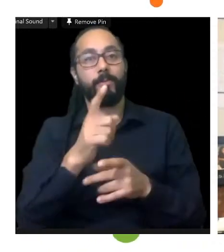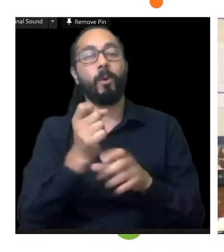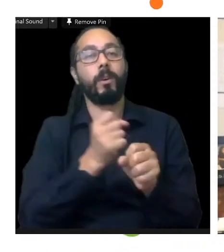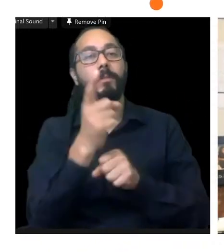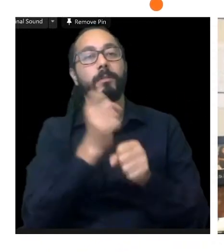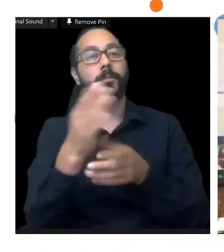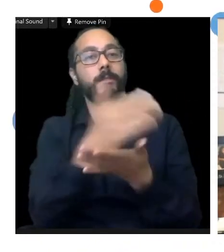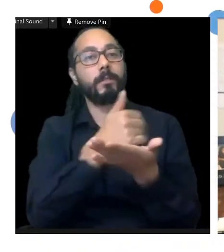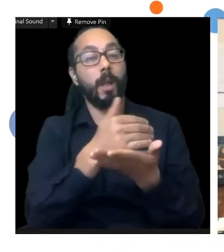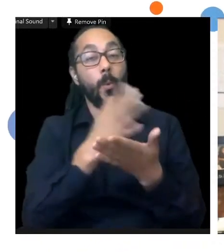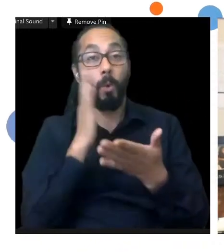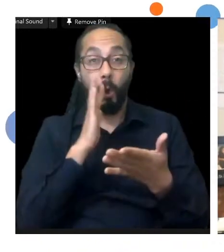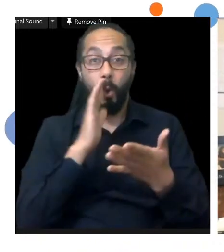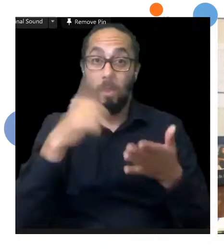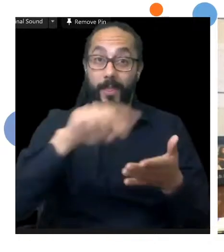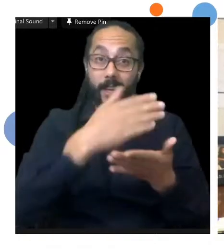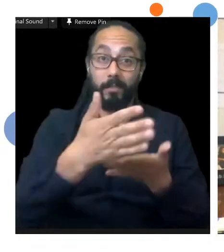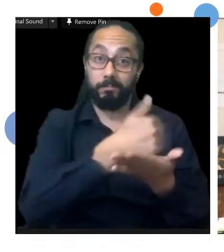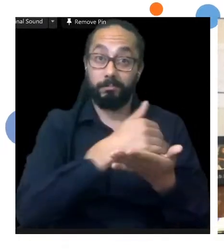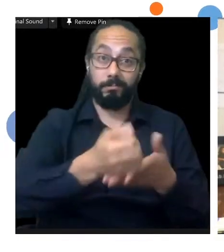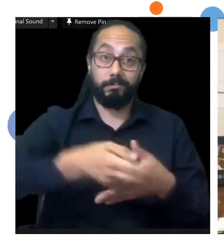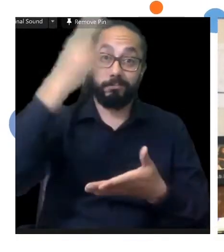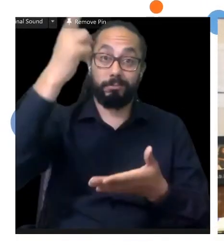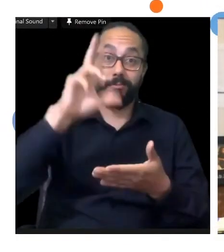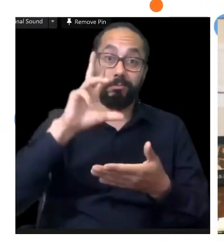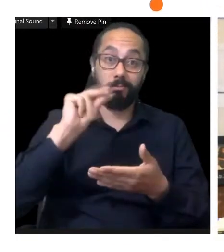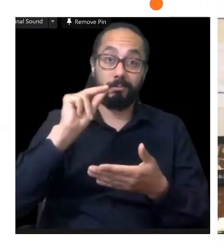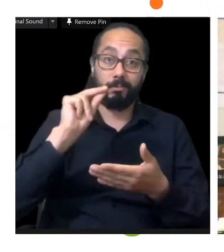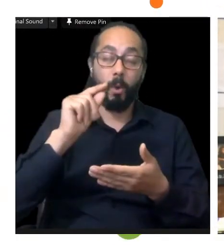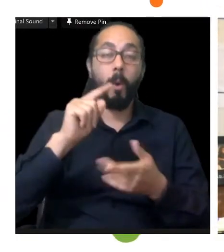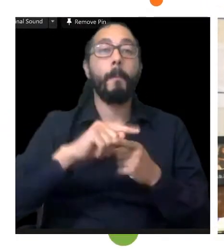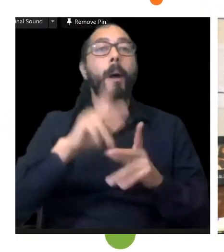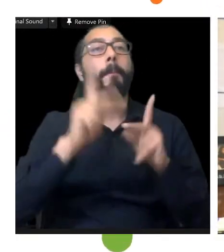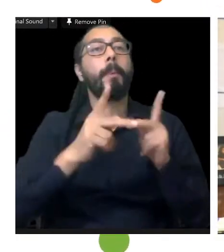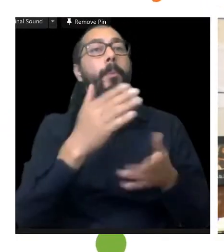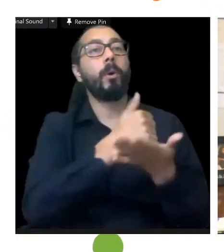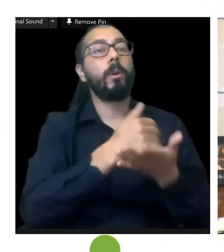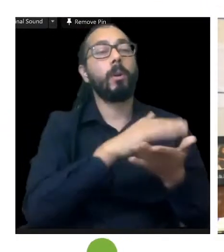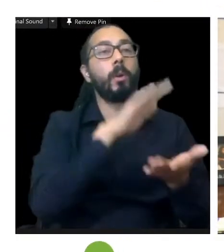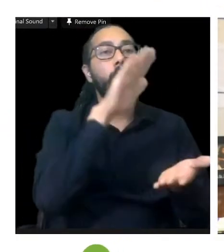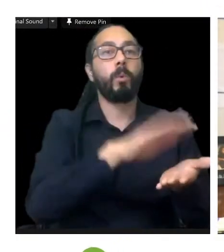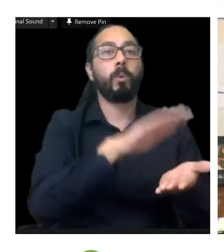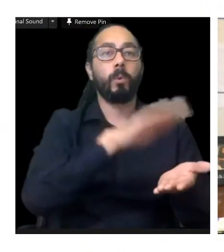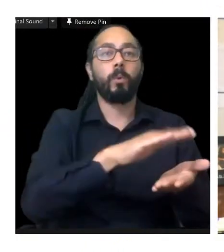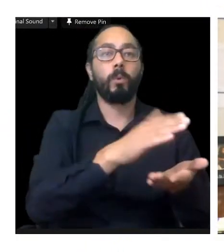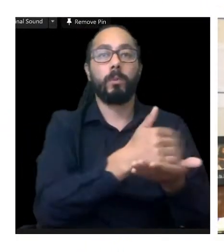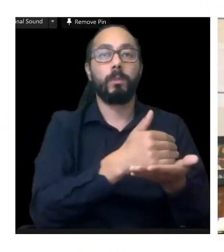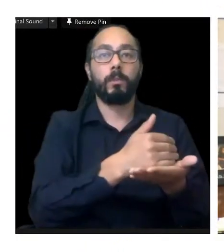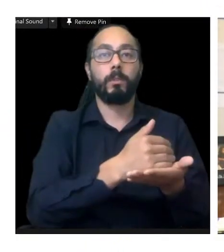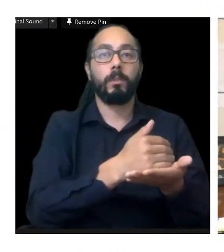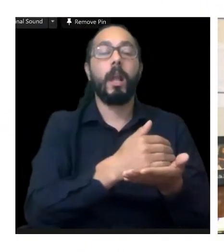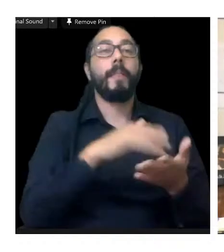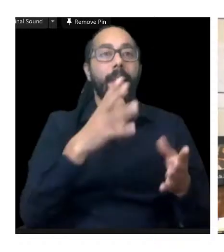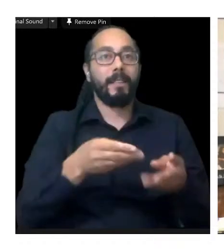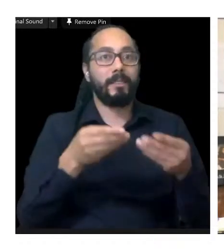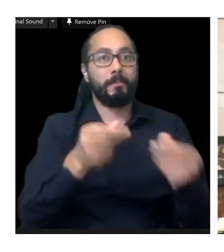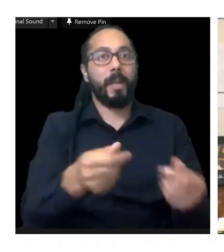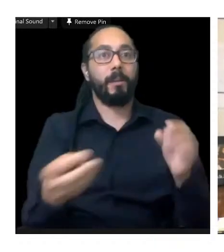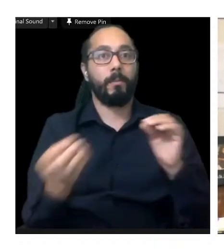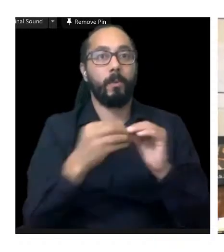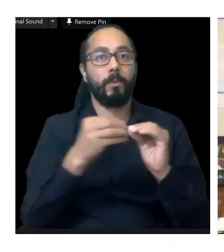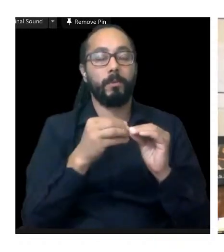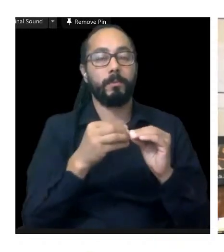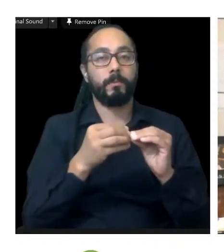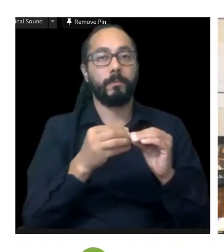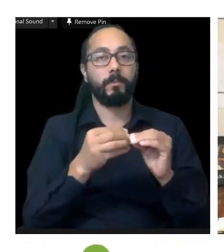salaries. And we know that people that are earning in the lower half of income actually have a higher propensity to spend. And so a couple things happen when